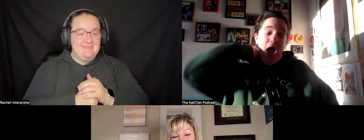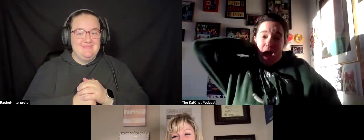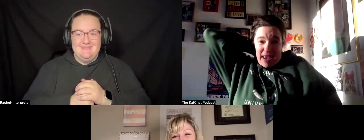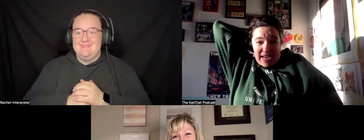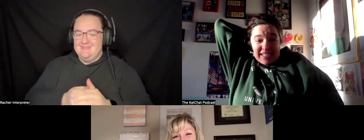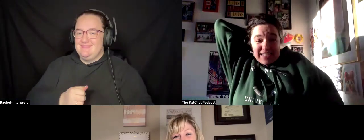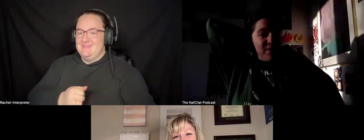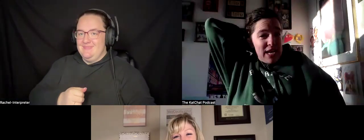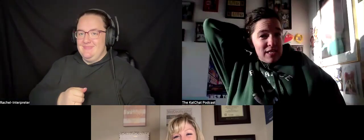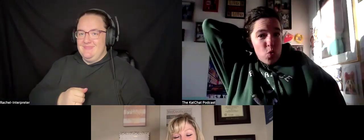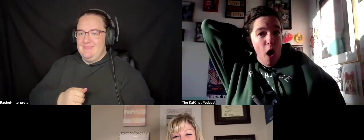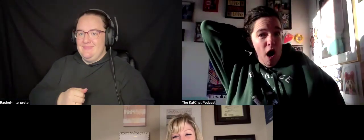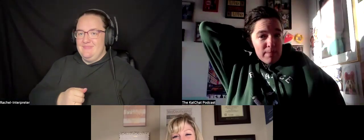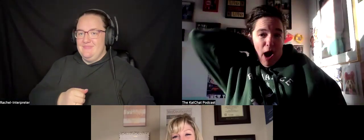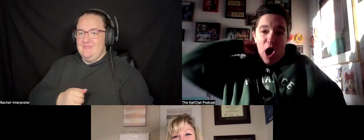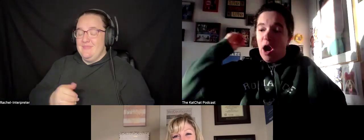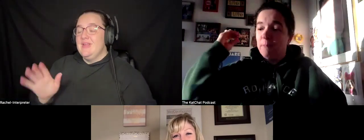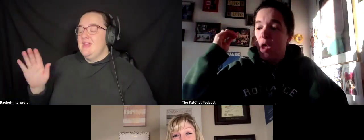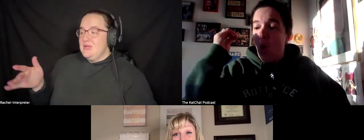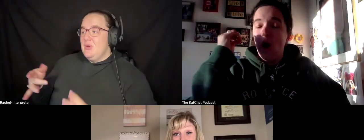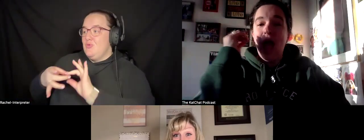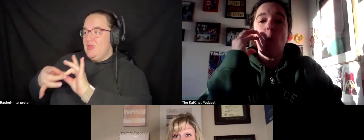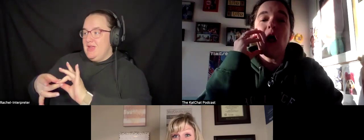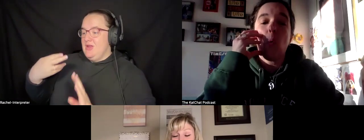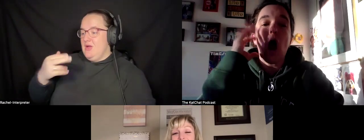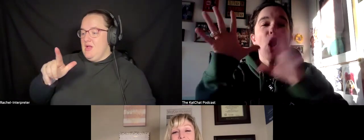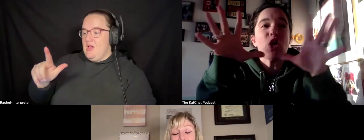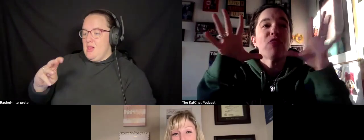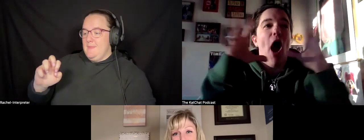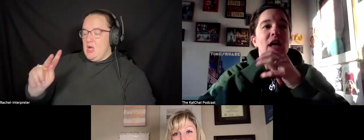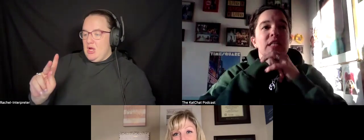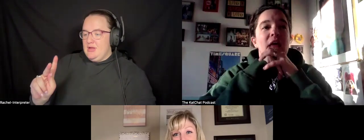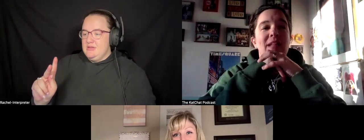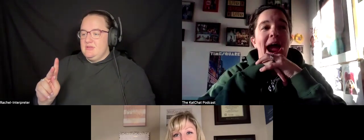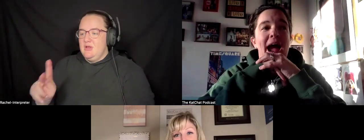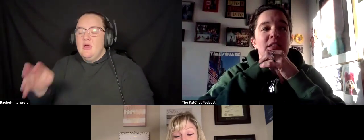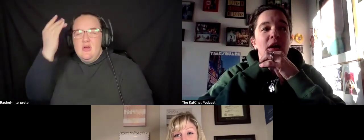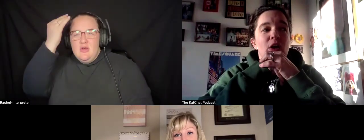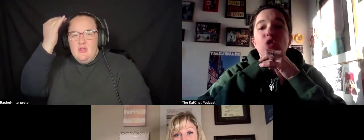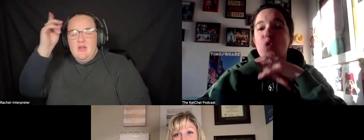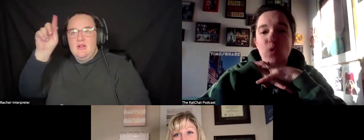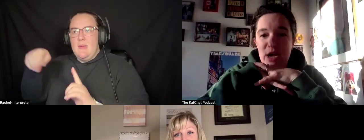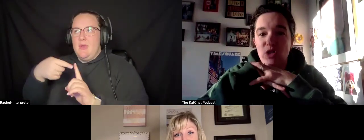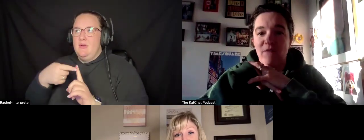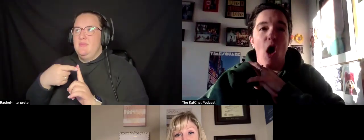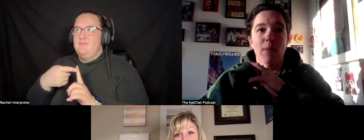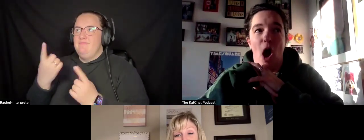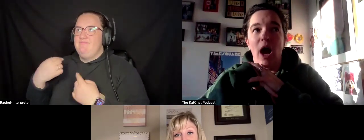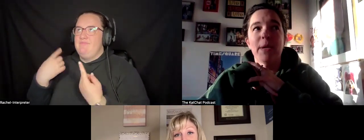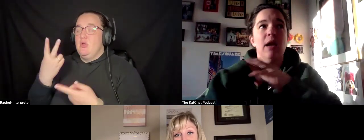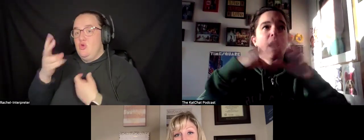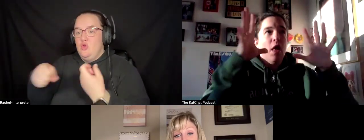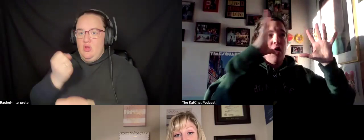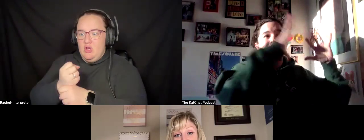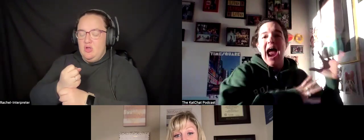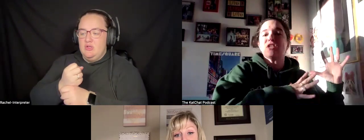Yeah. Diving into Hallmark. What are your thoughts in the last 2 years of Hallmark?